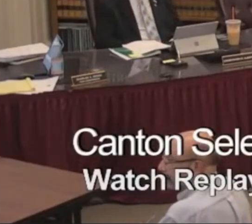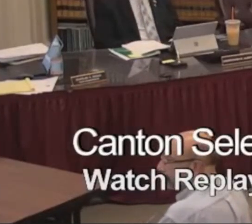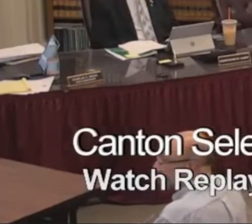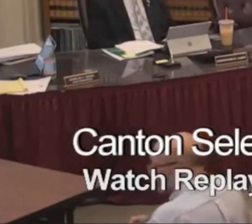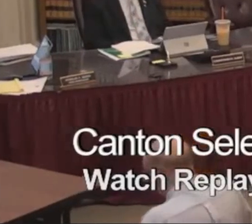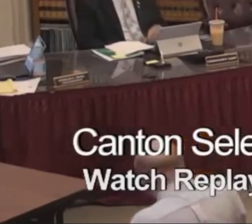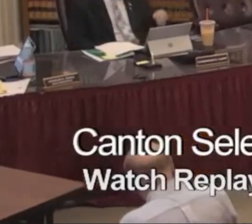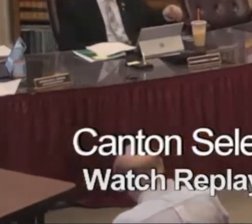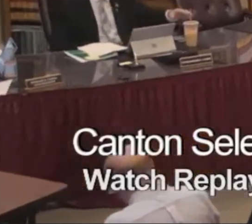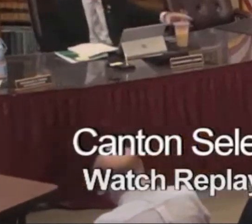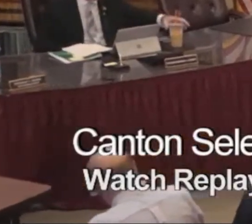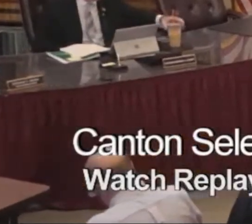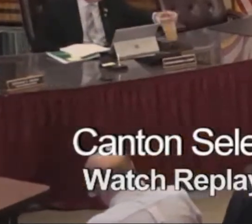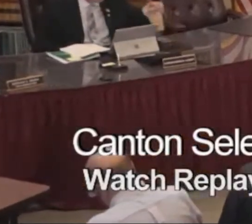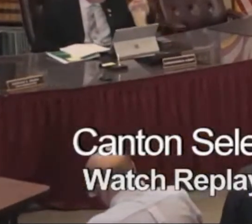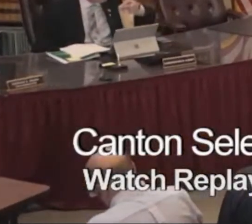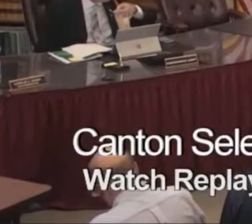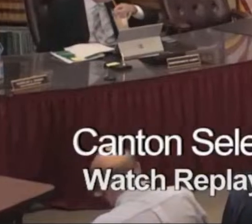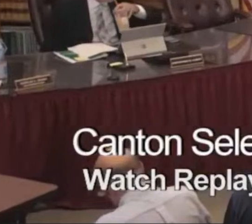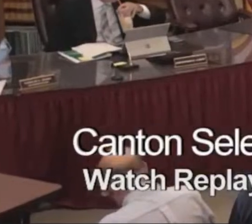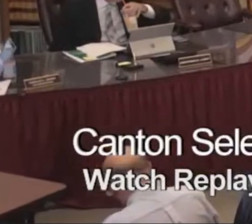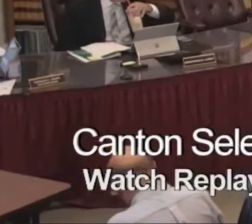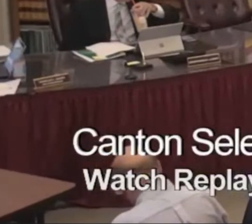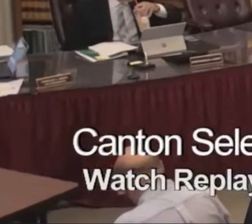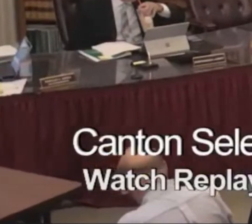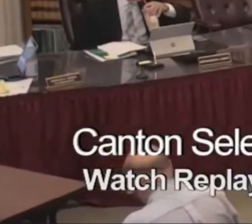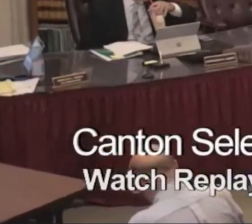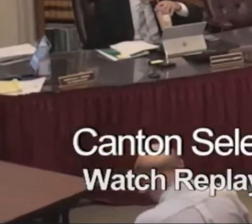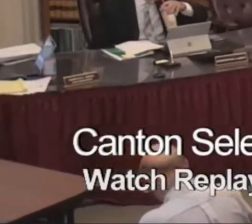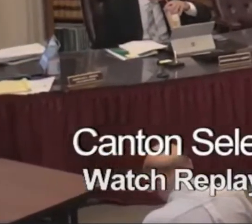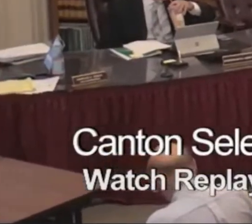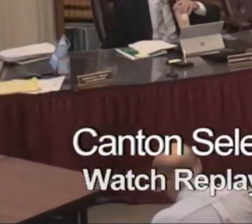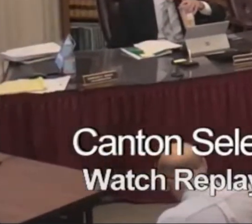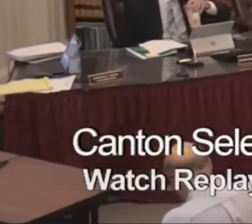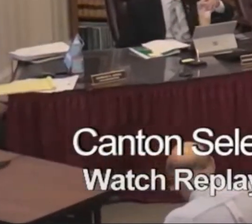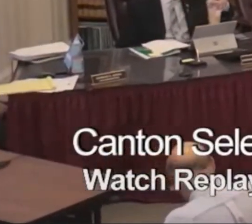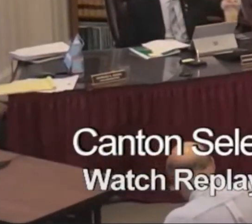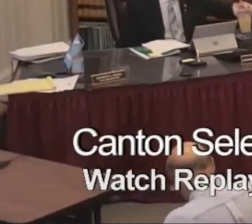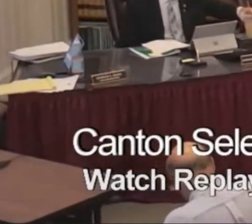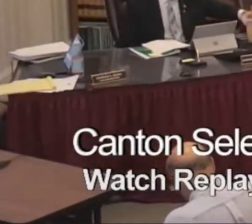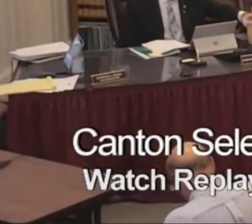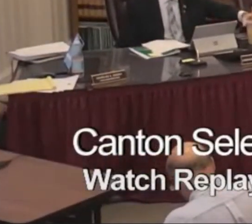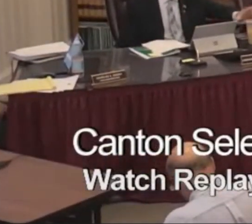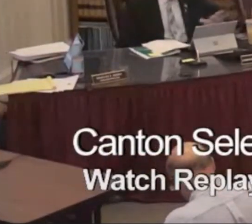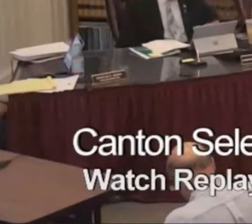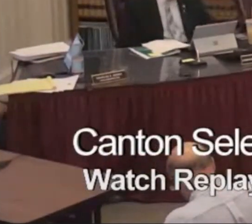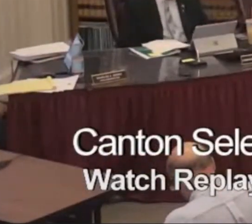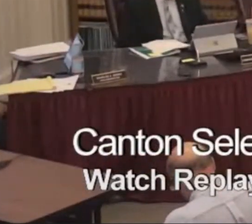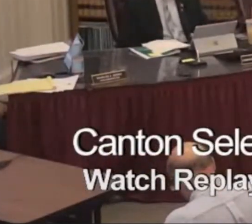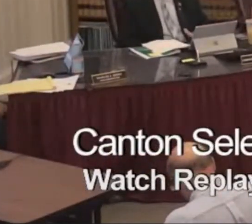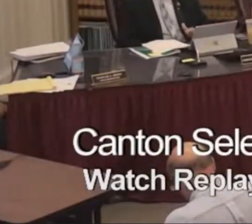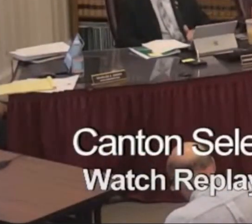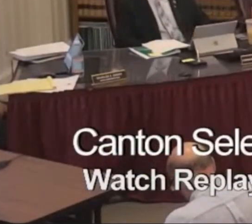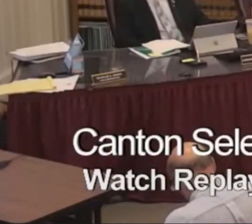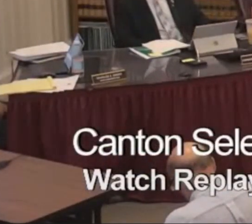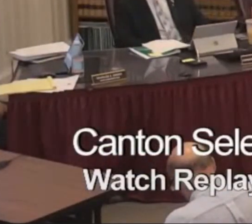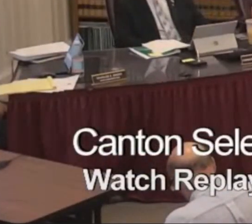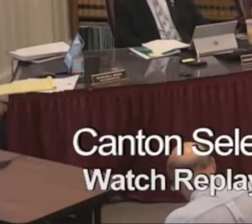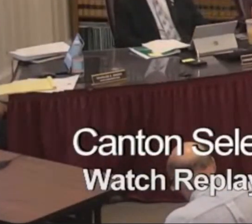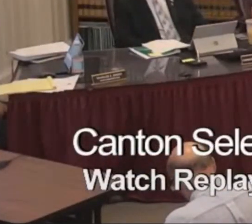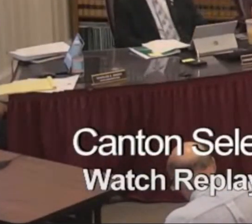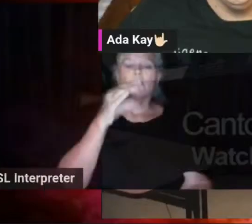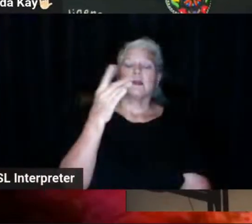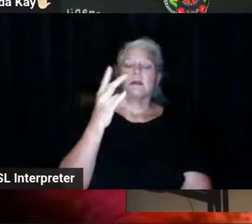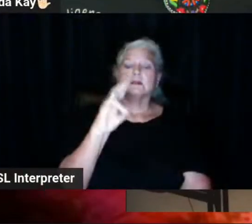Ms. O'Donnell? The American Revolution began in 1775 as an open